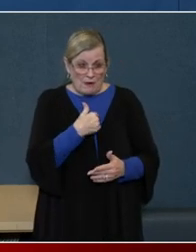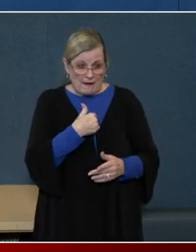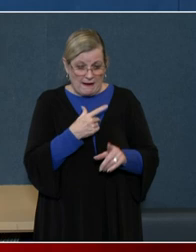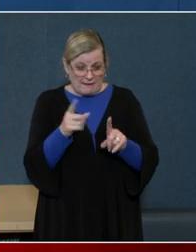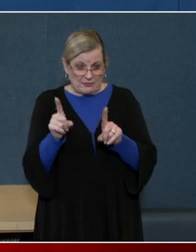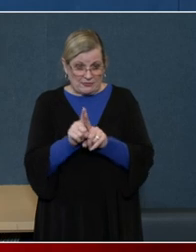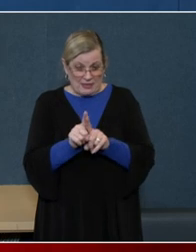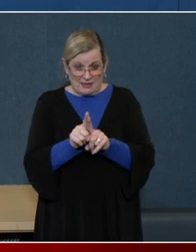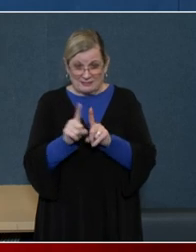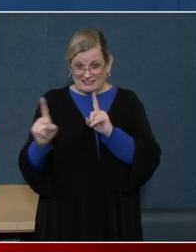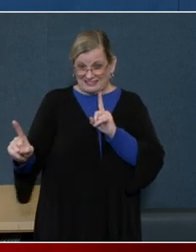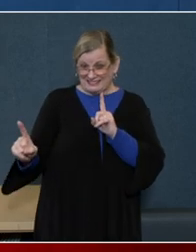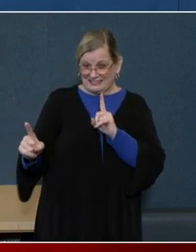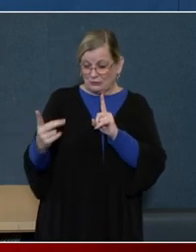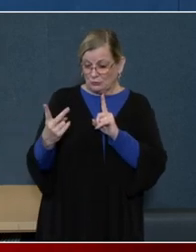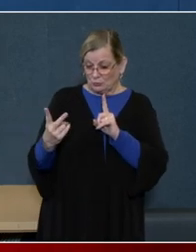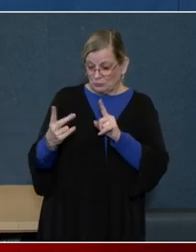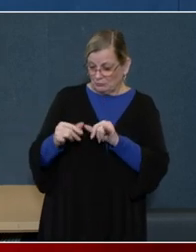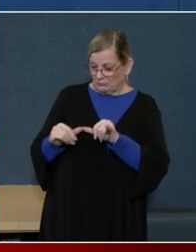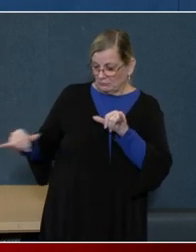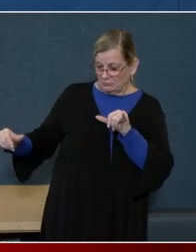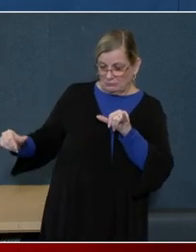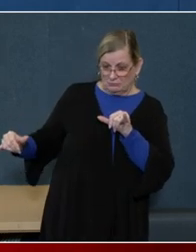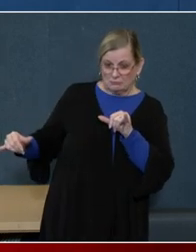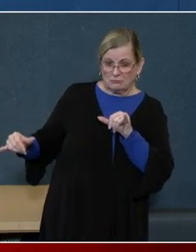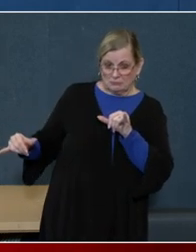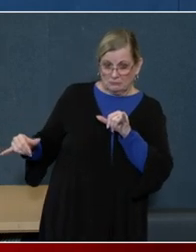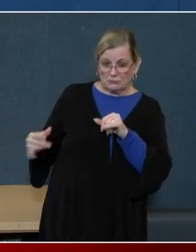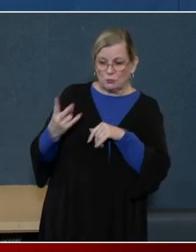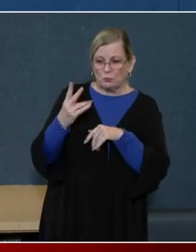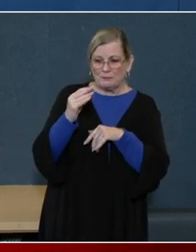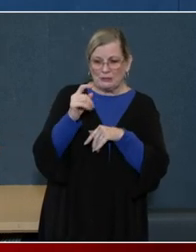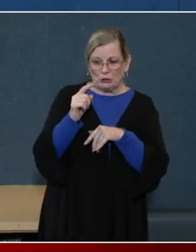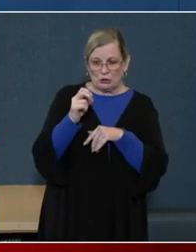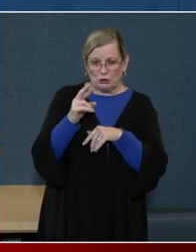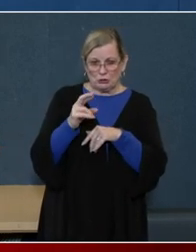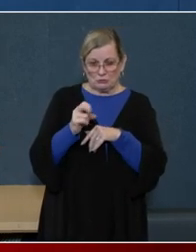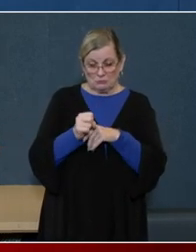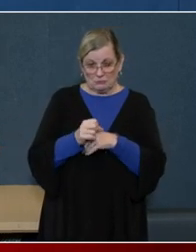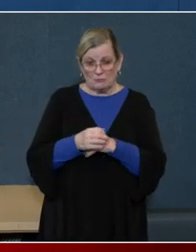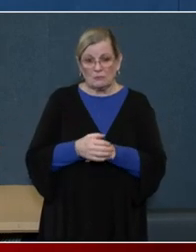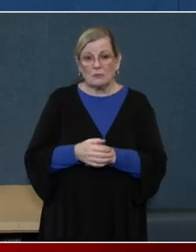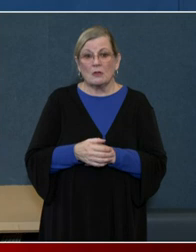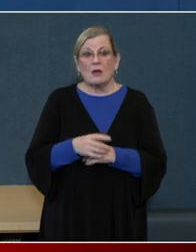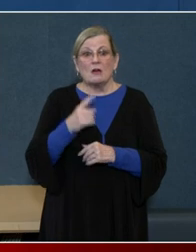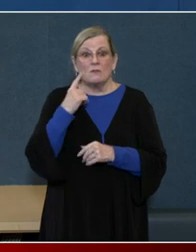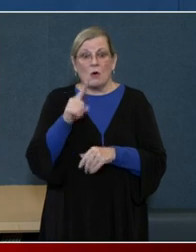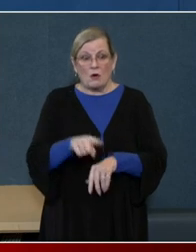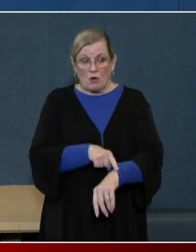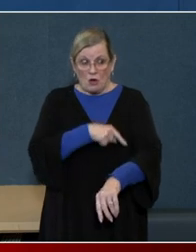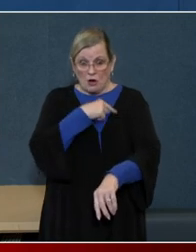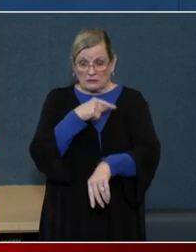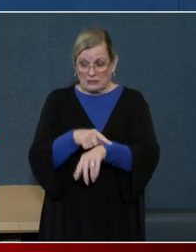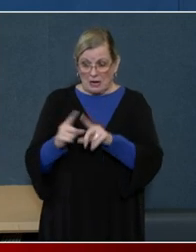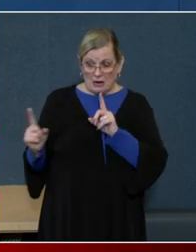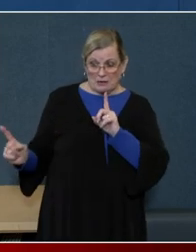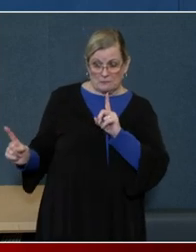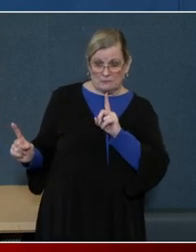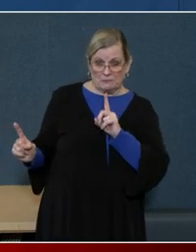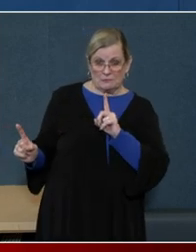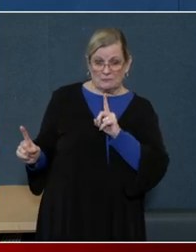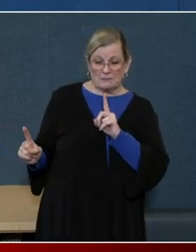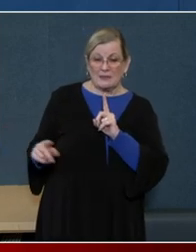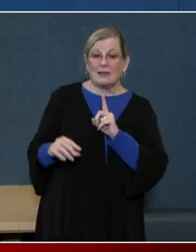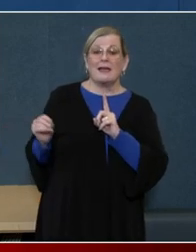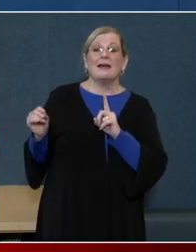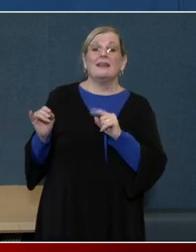individual with a COVID-19 case for a prolonged period of time, and having a direct contact